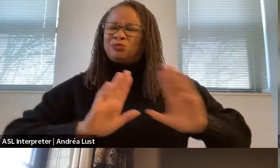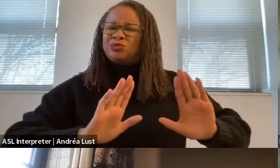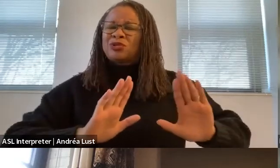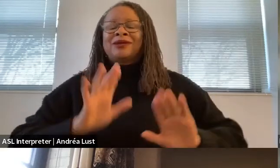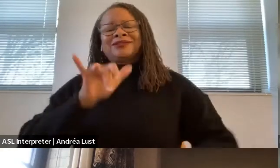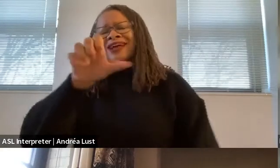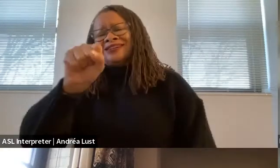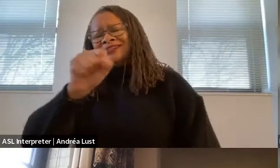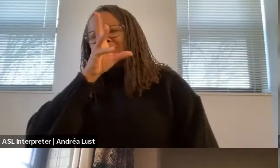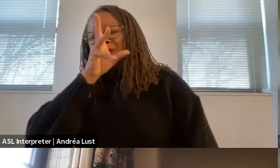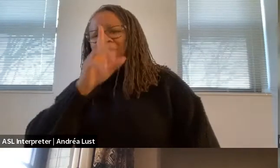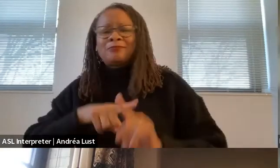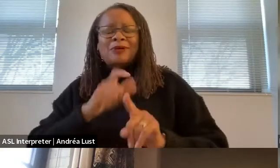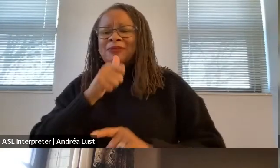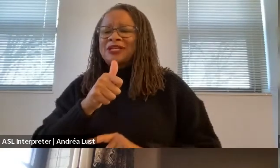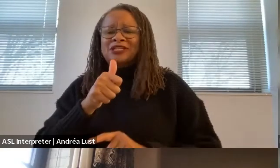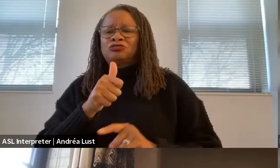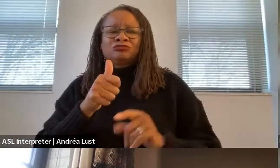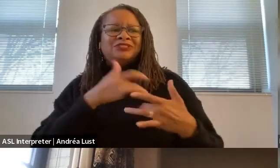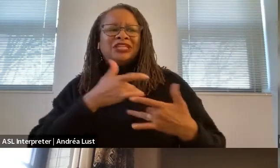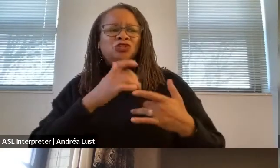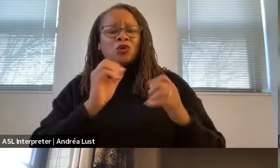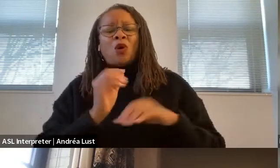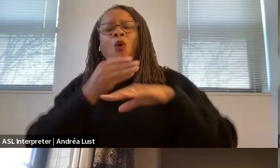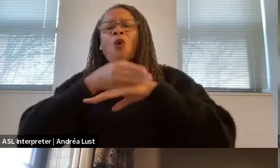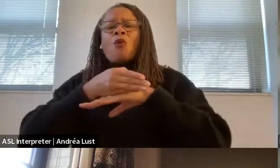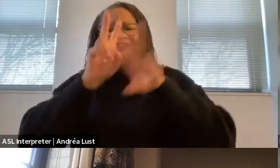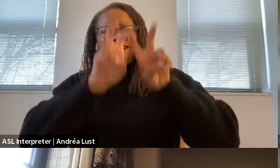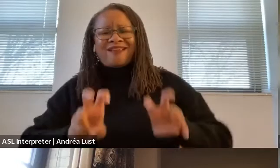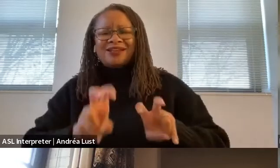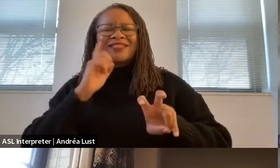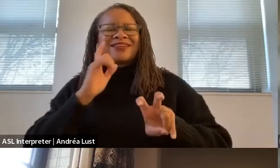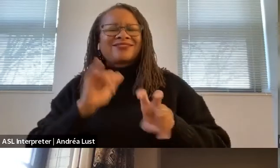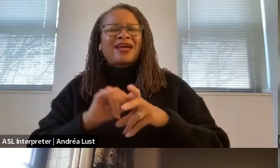but I don't tend to overanalyze. I think it sort of breaks the